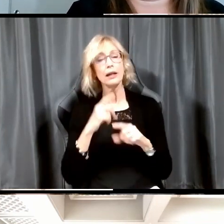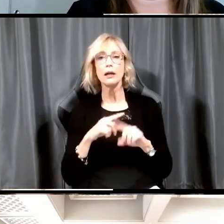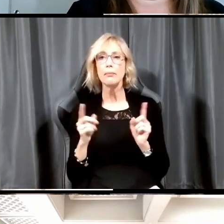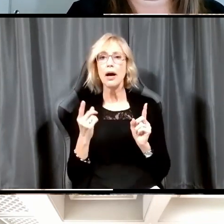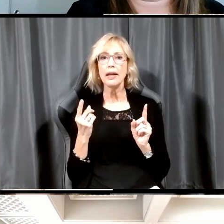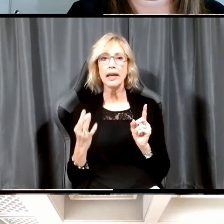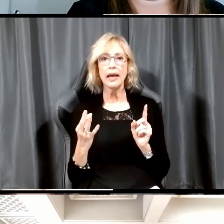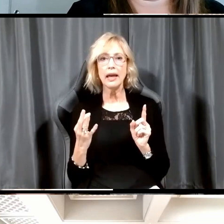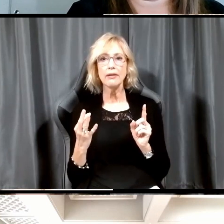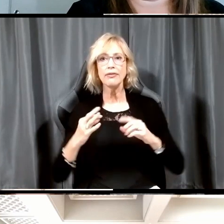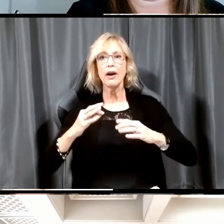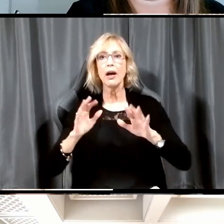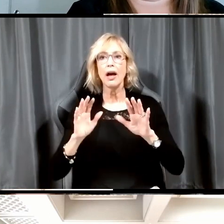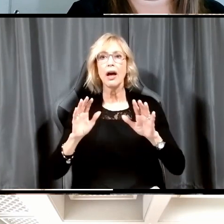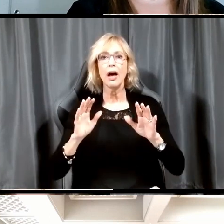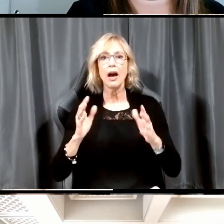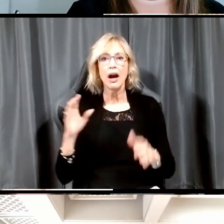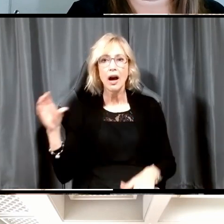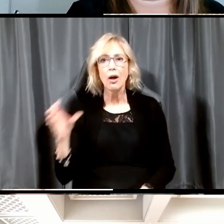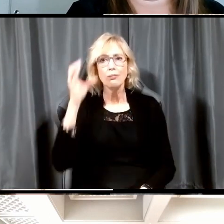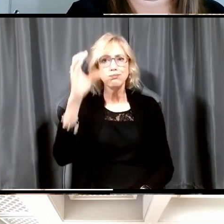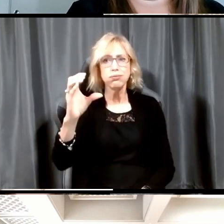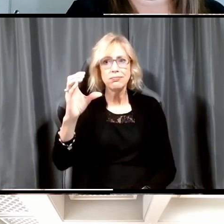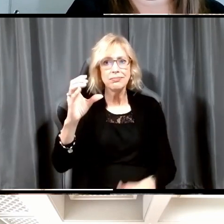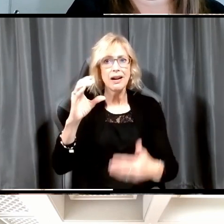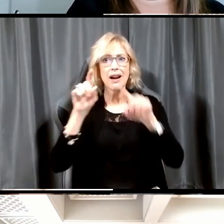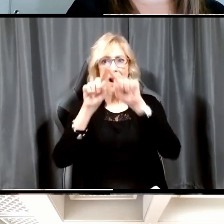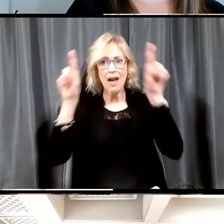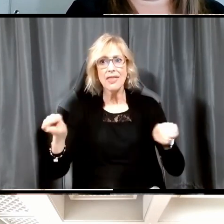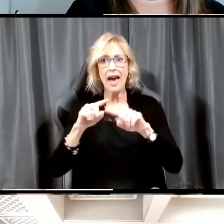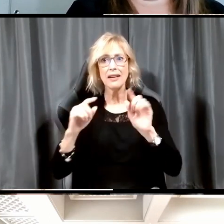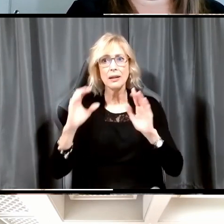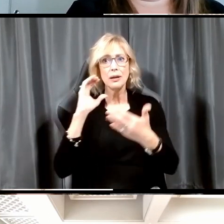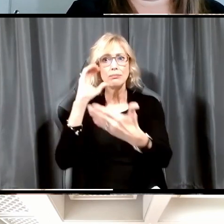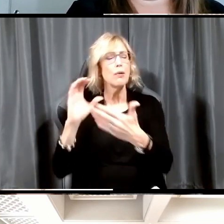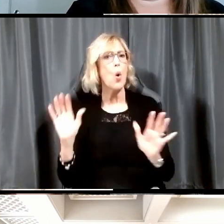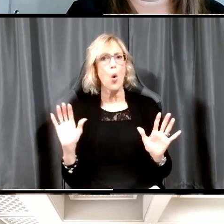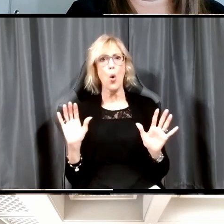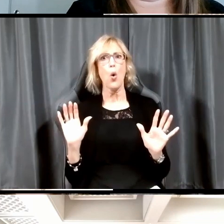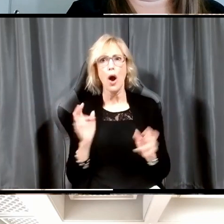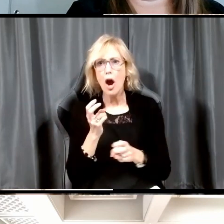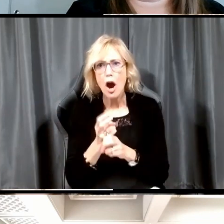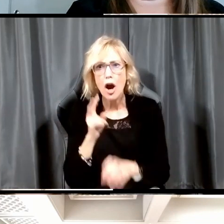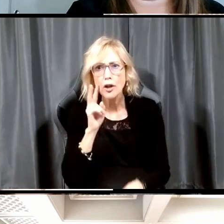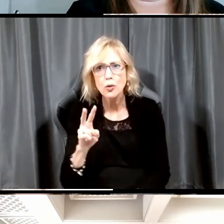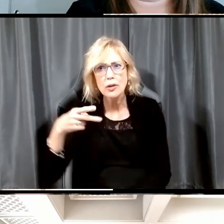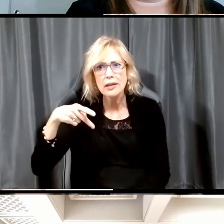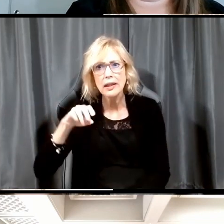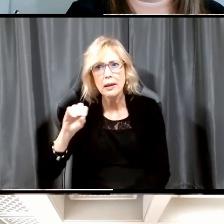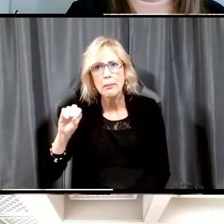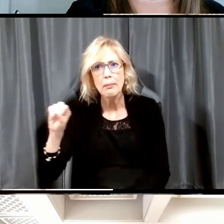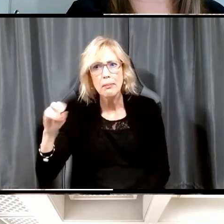put objects onto designed backgrounds, it's too complex to be able to see the Pooh Bear. It's almost